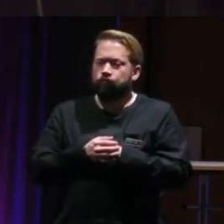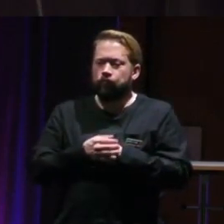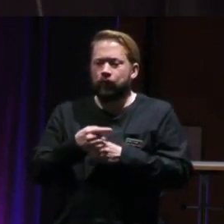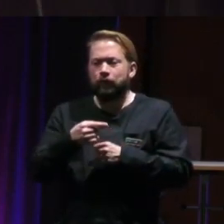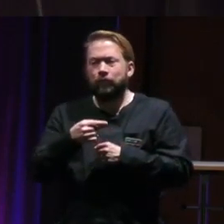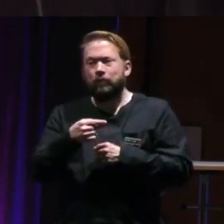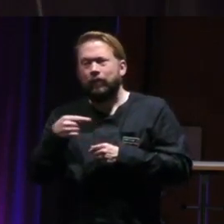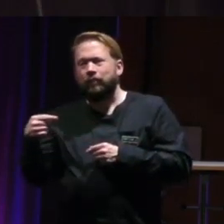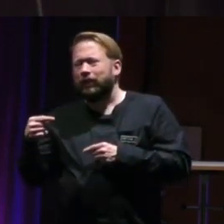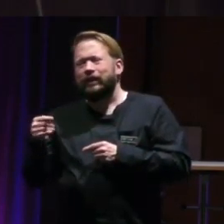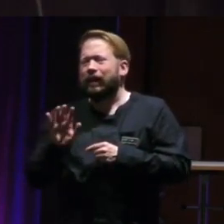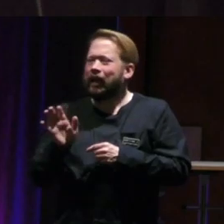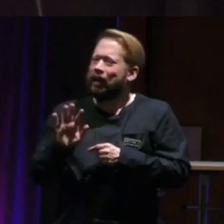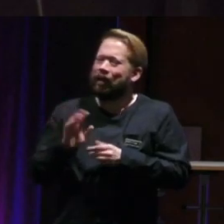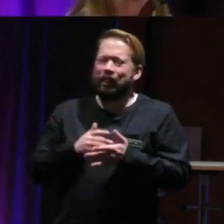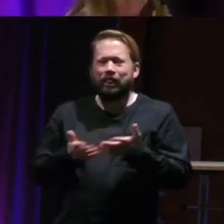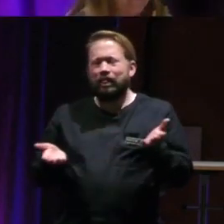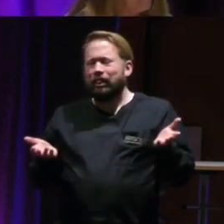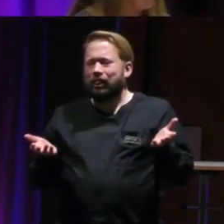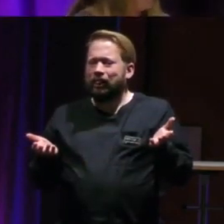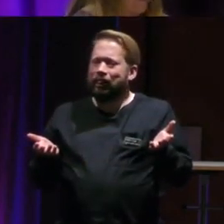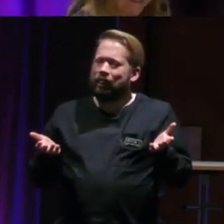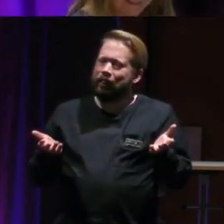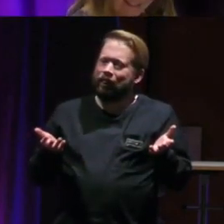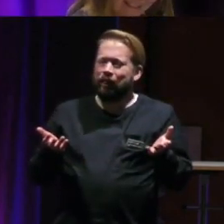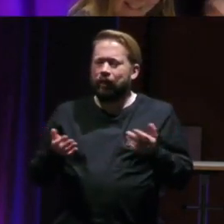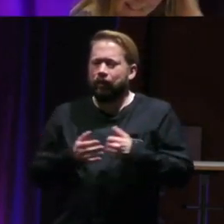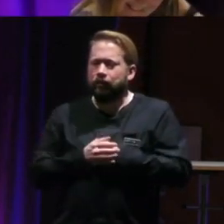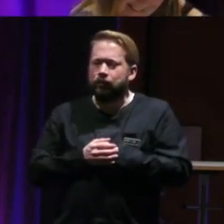You should. You should be pessimistic.